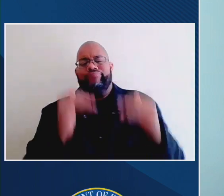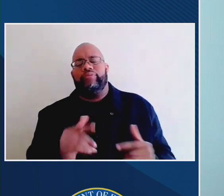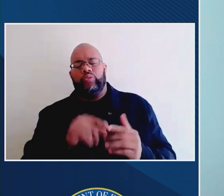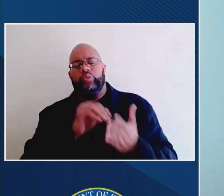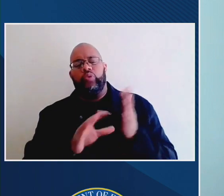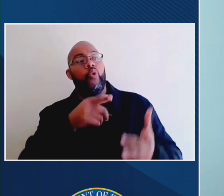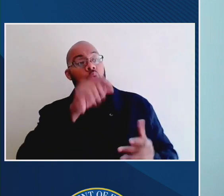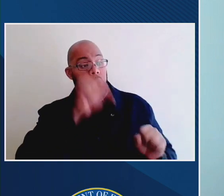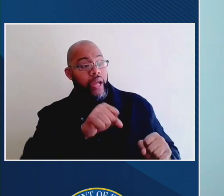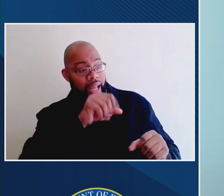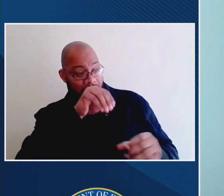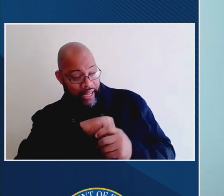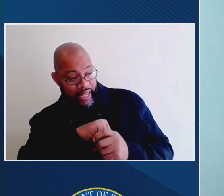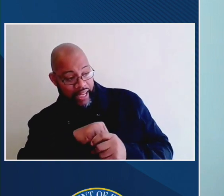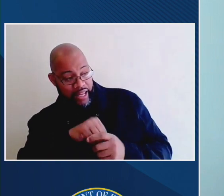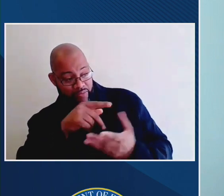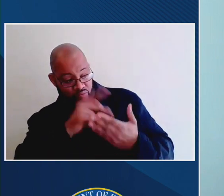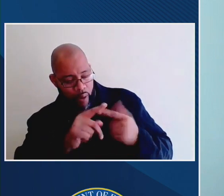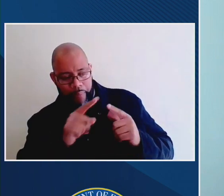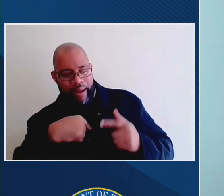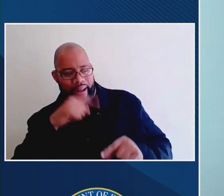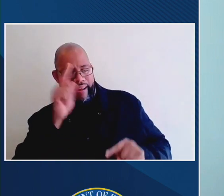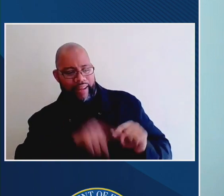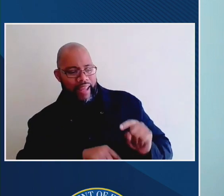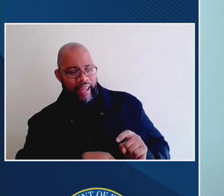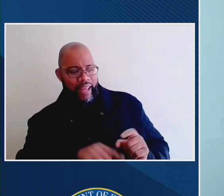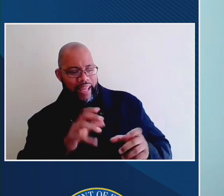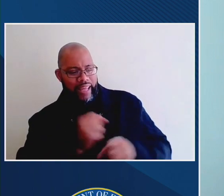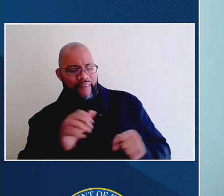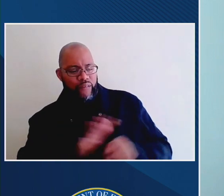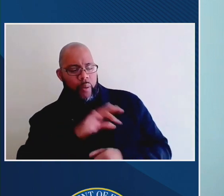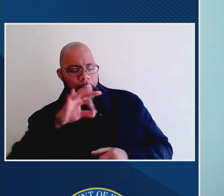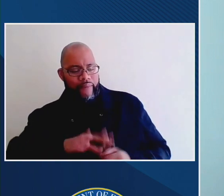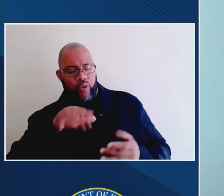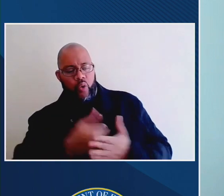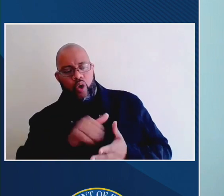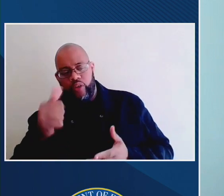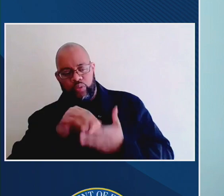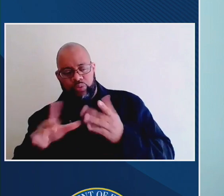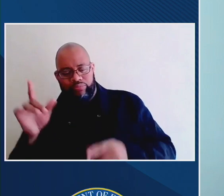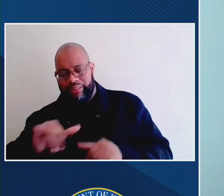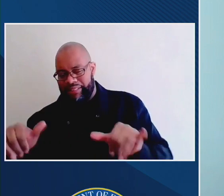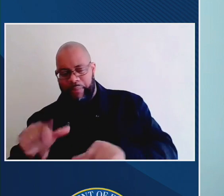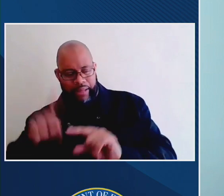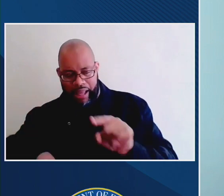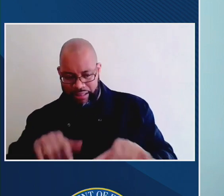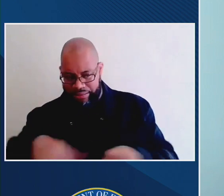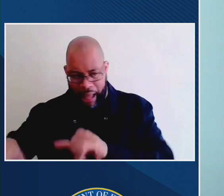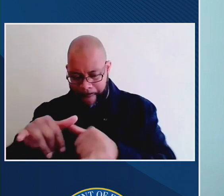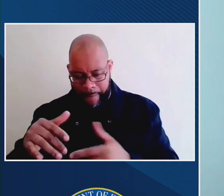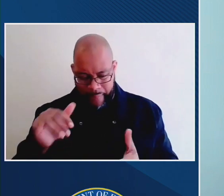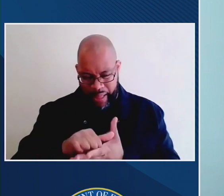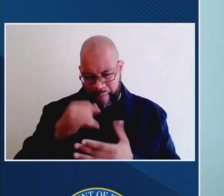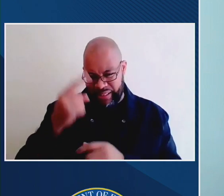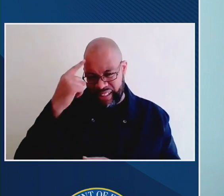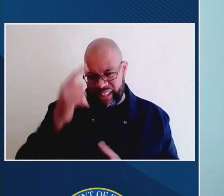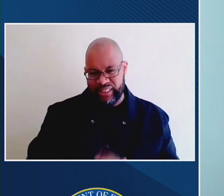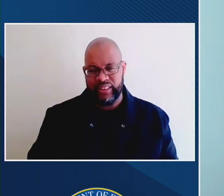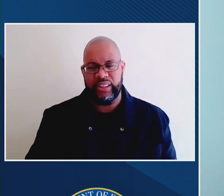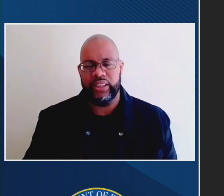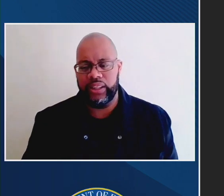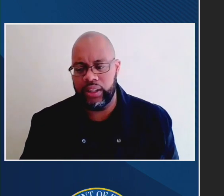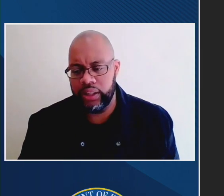can be in the program, but you can't get the full benefits of all the other students that are in the program, if that makes sense.